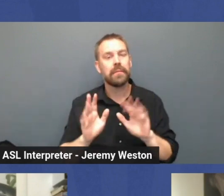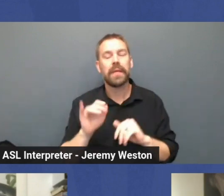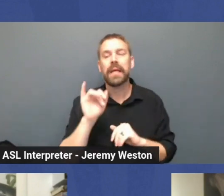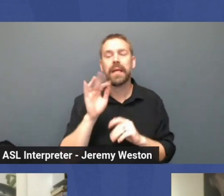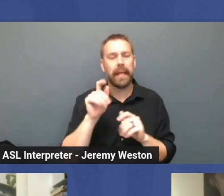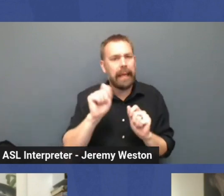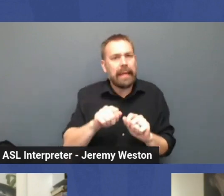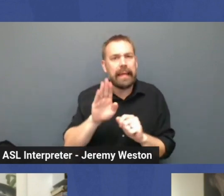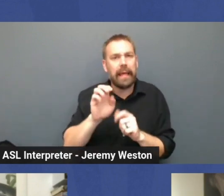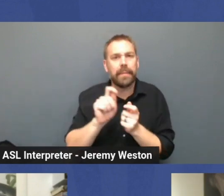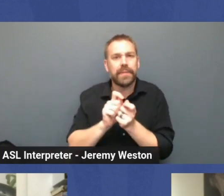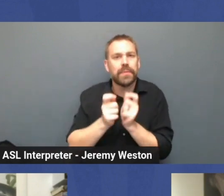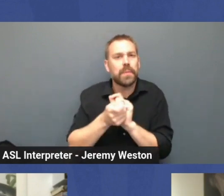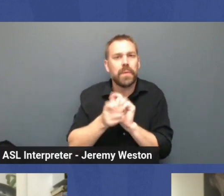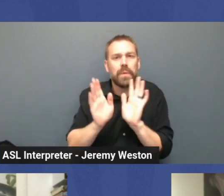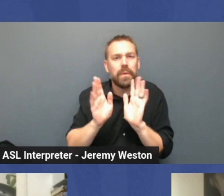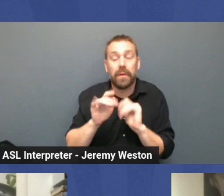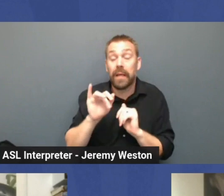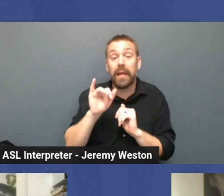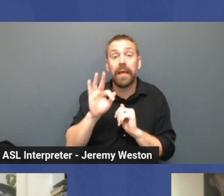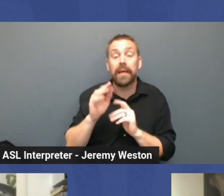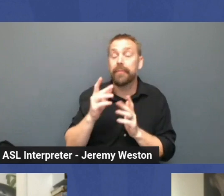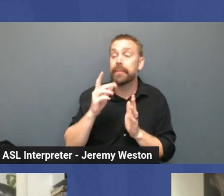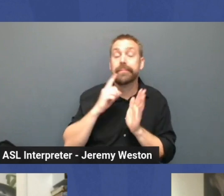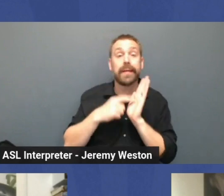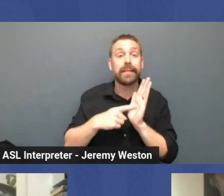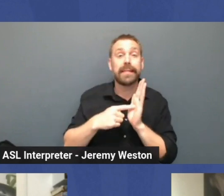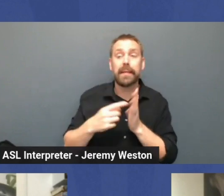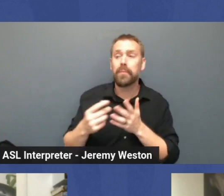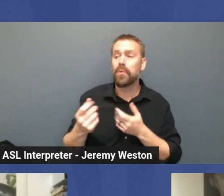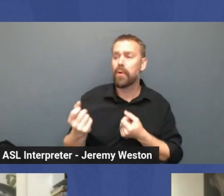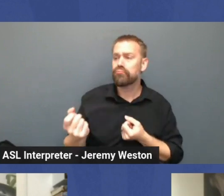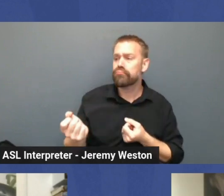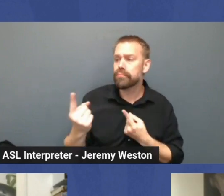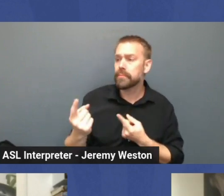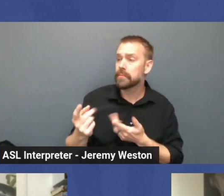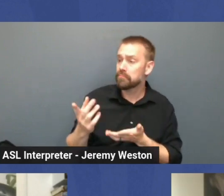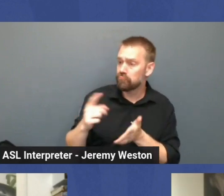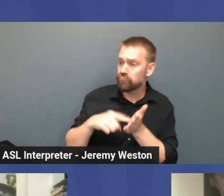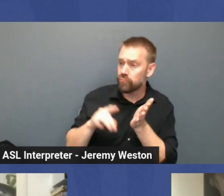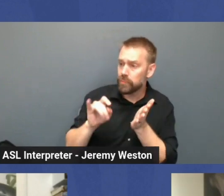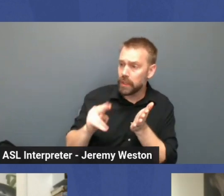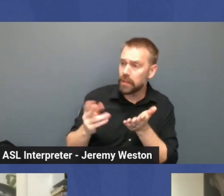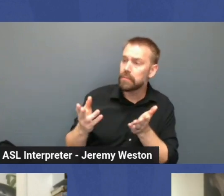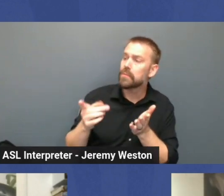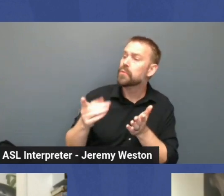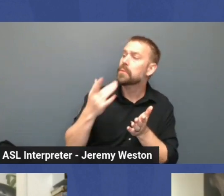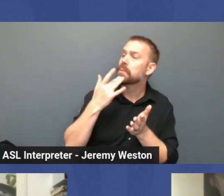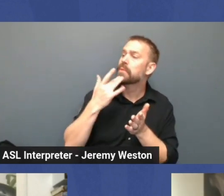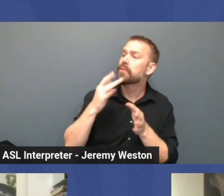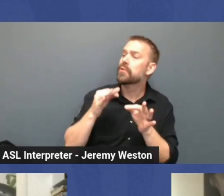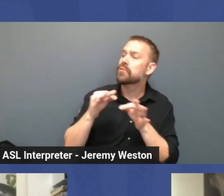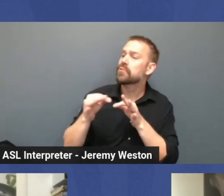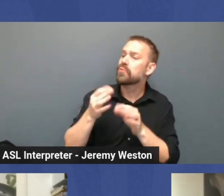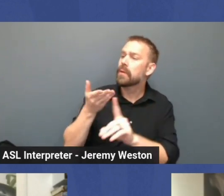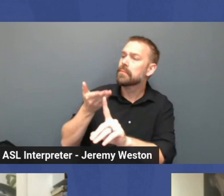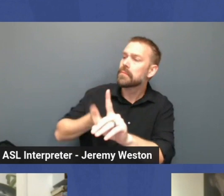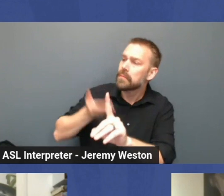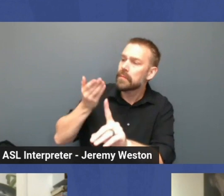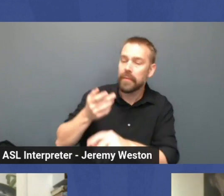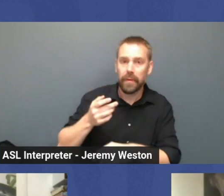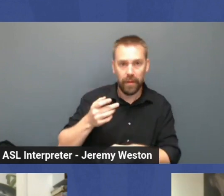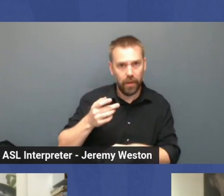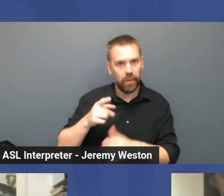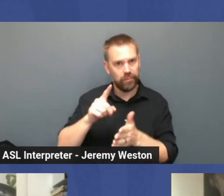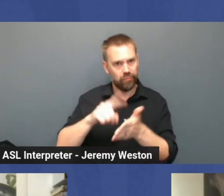person and just simply check in with them, checking in, ask them what they want to be described as. Check yourself, because